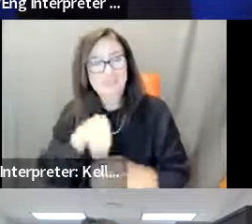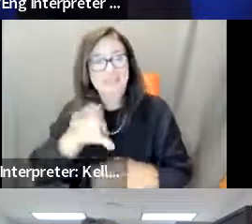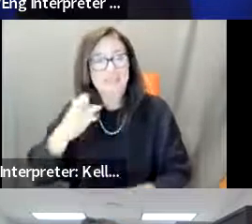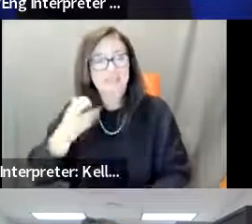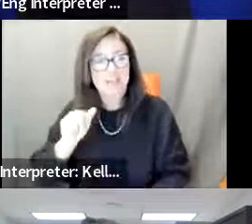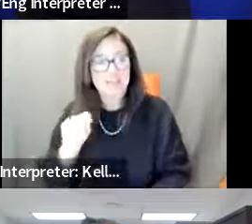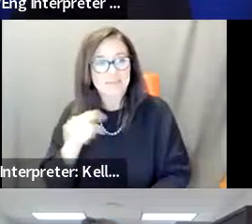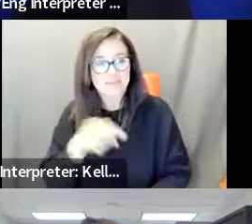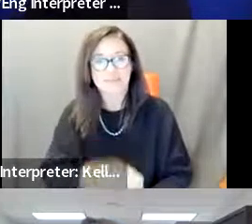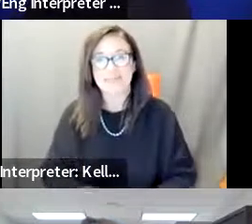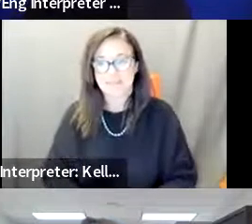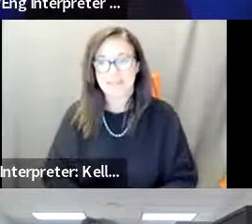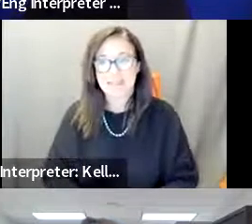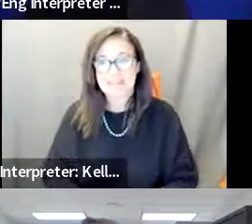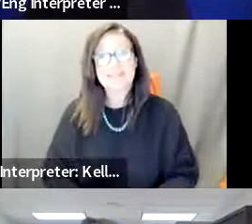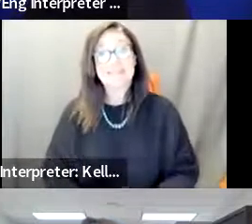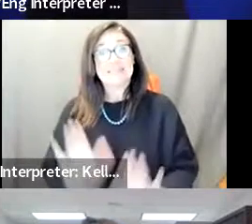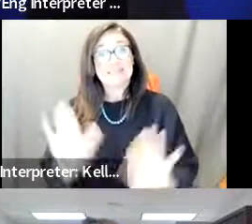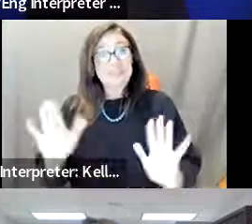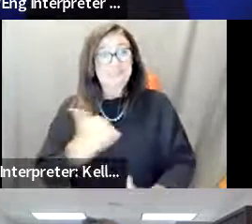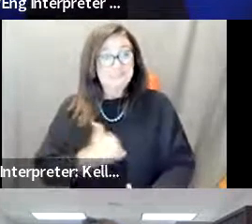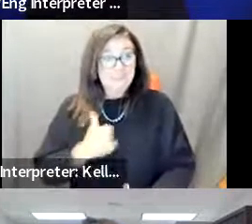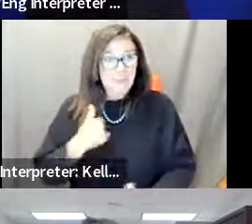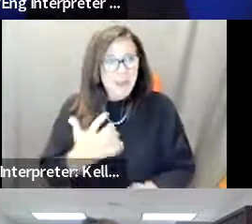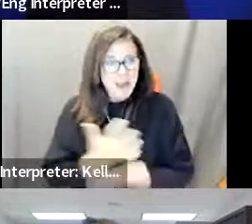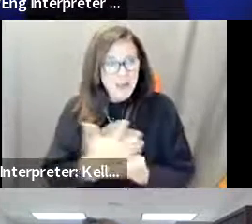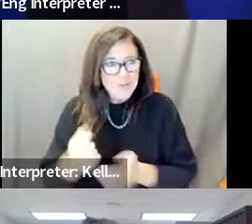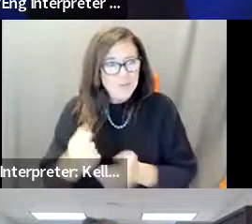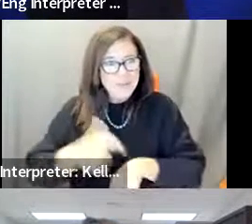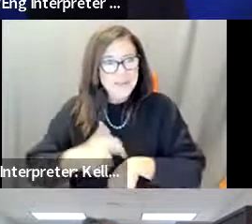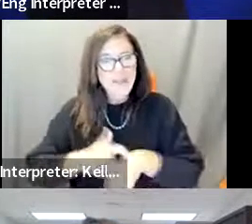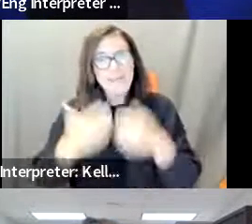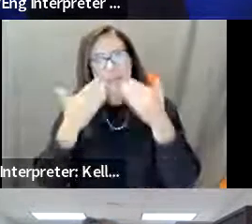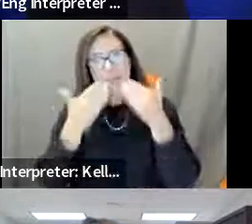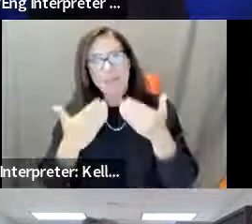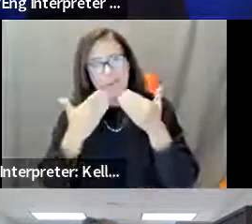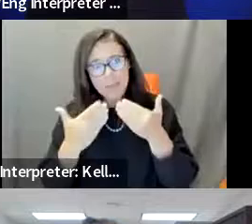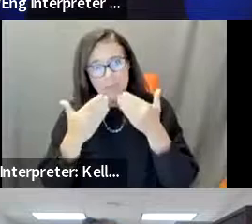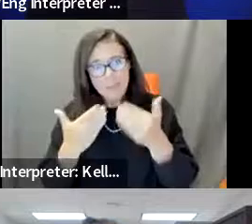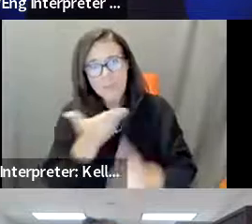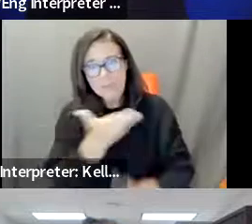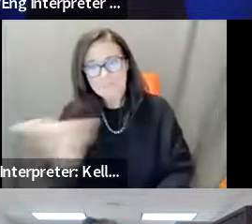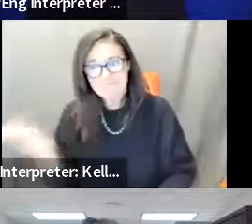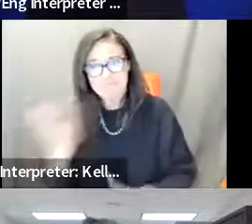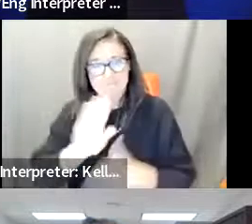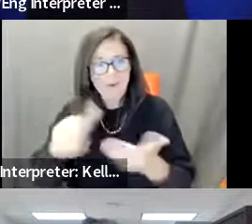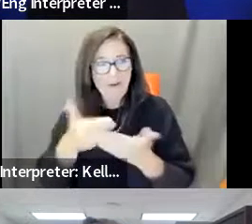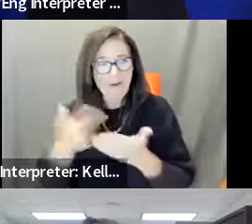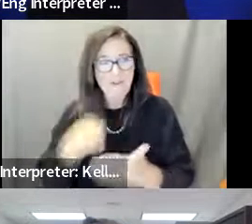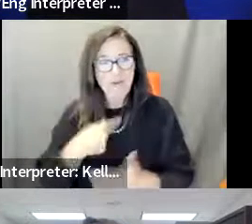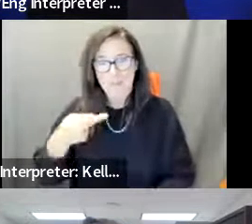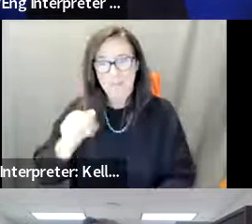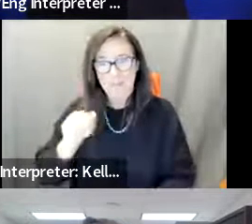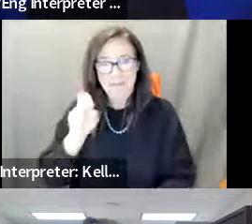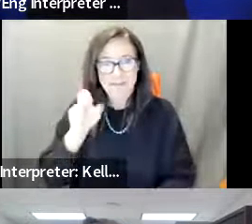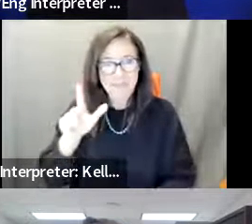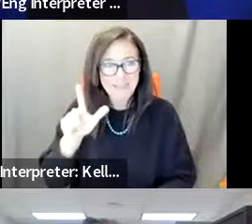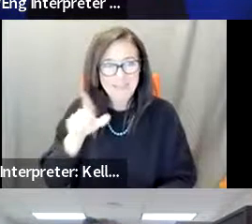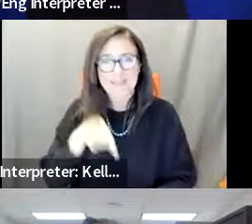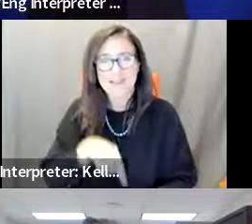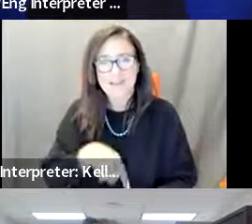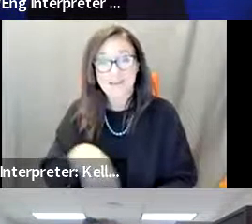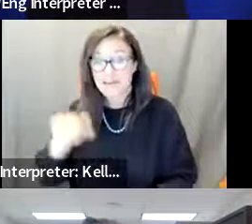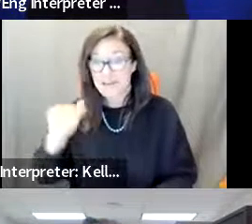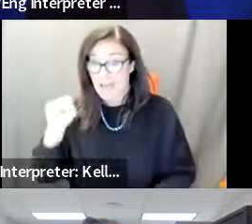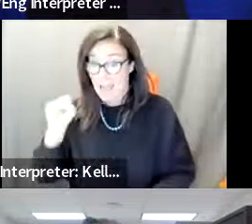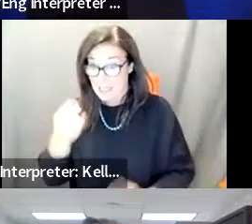Great. Yes, we are out of time. Thank you so much to these panelists. I don't know, Ash, if